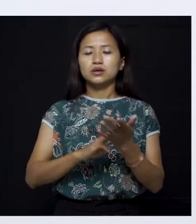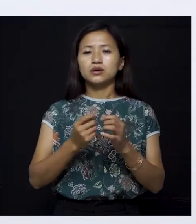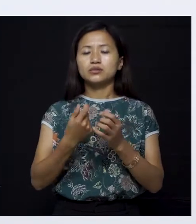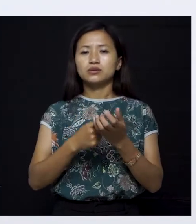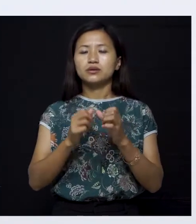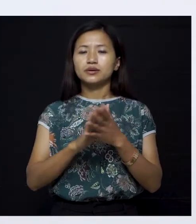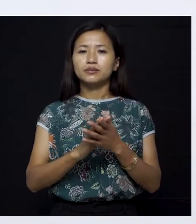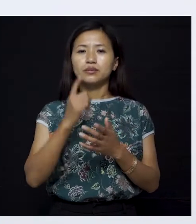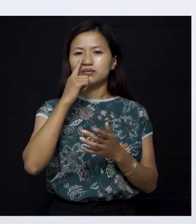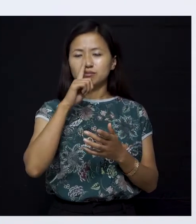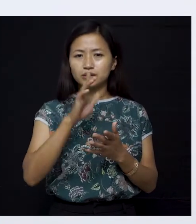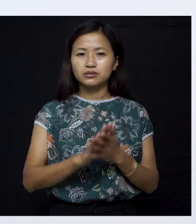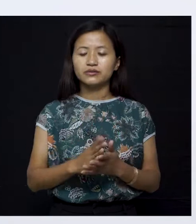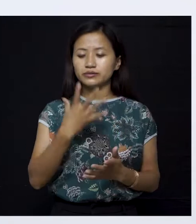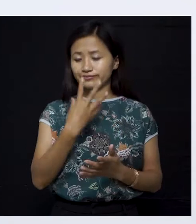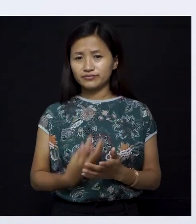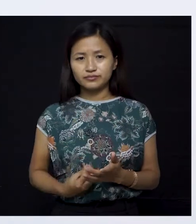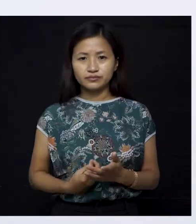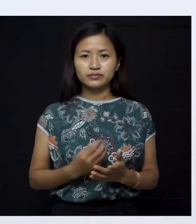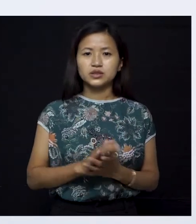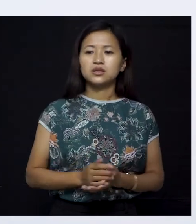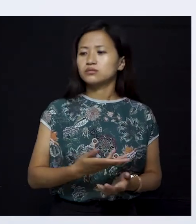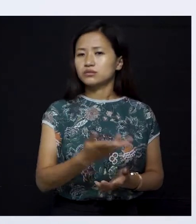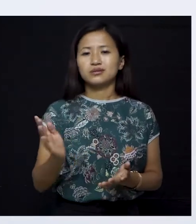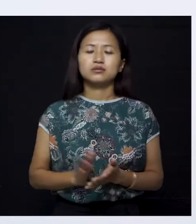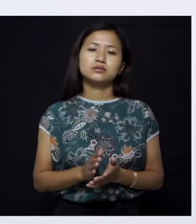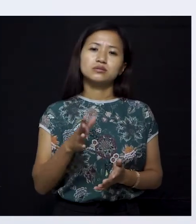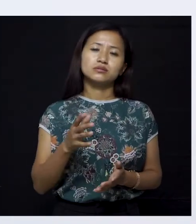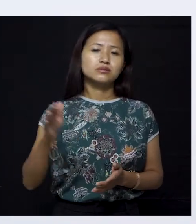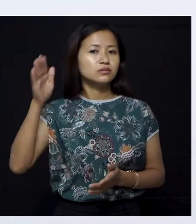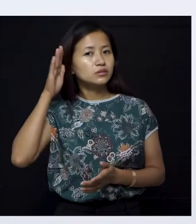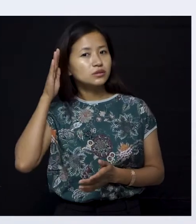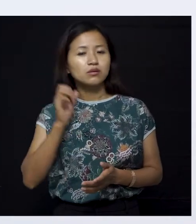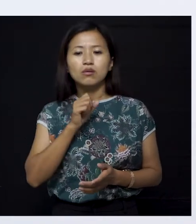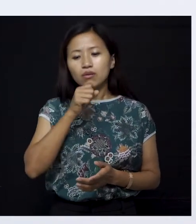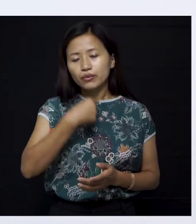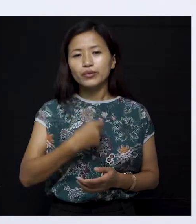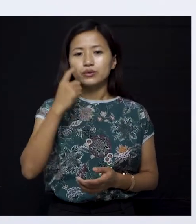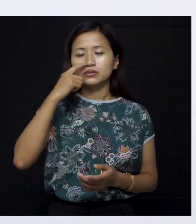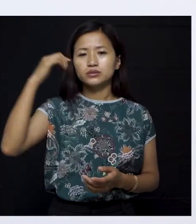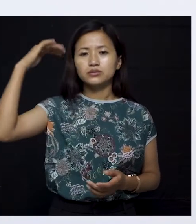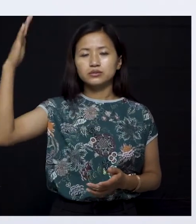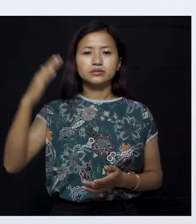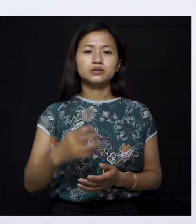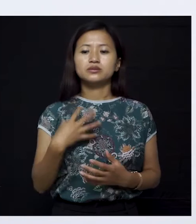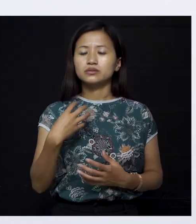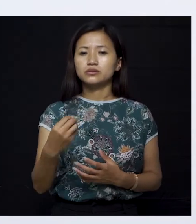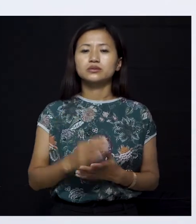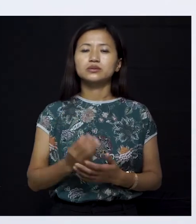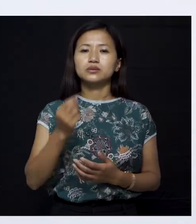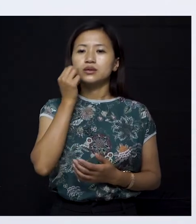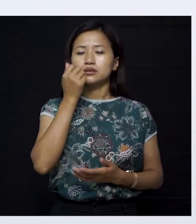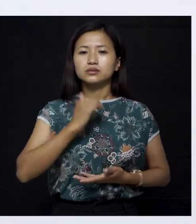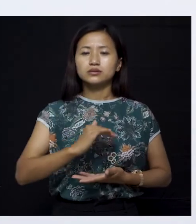so sad, okay, and she says, there is no one who is listening to this old lady. And then he did not want the son to